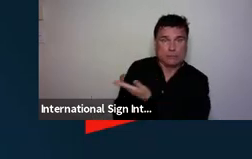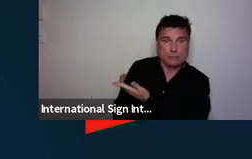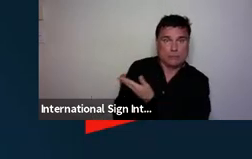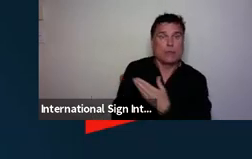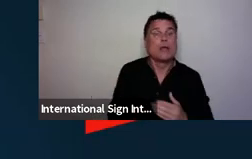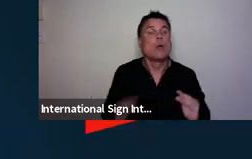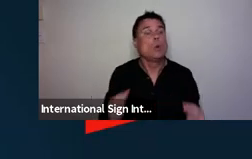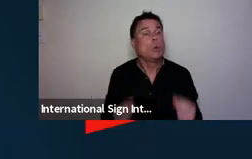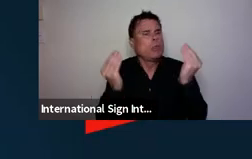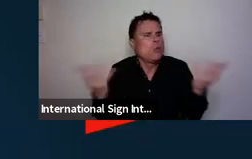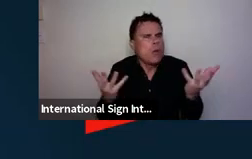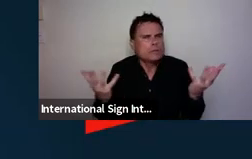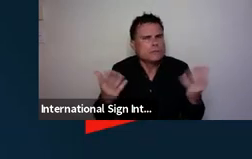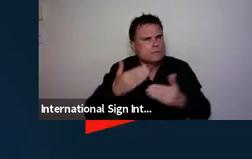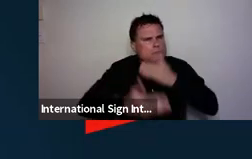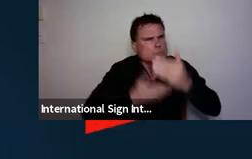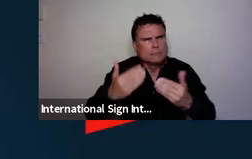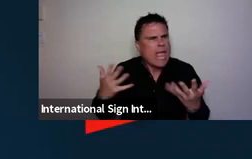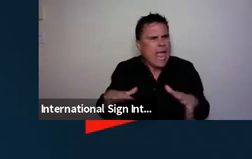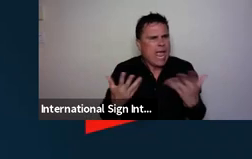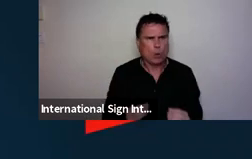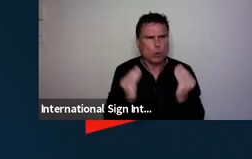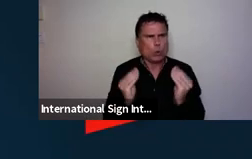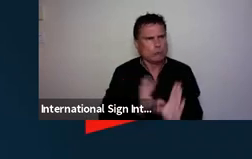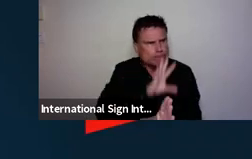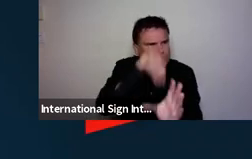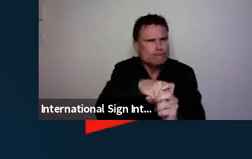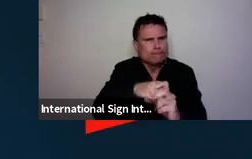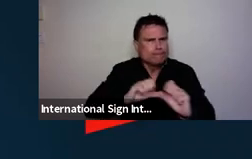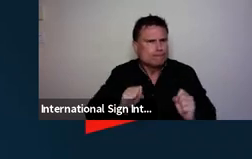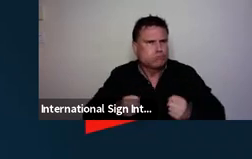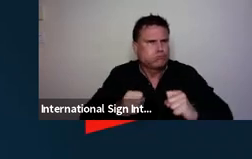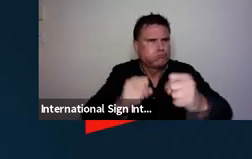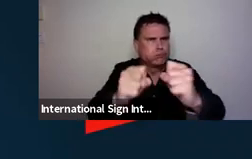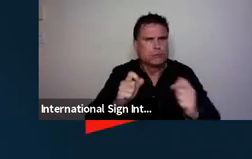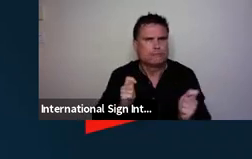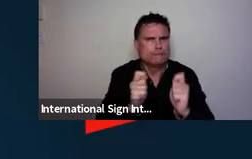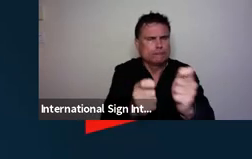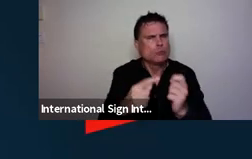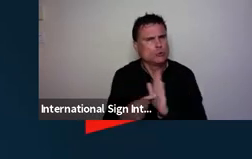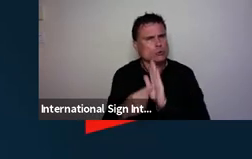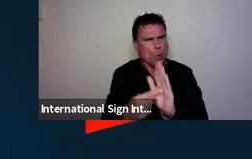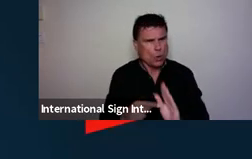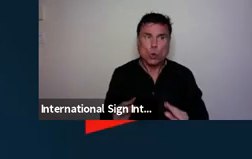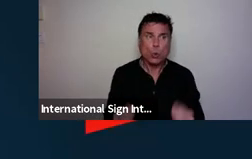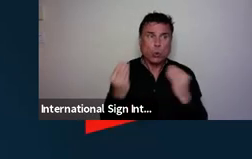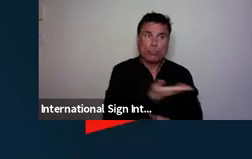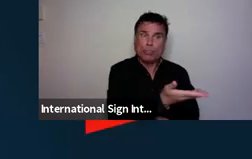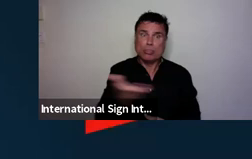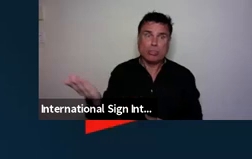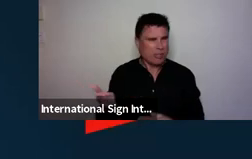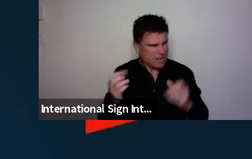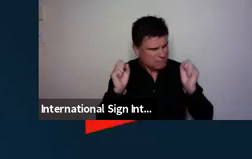to COVID response, which is really important to show that they are contributors and agents of change. They're also laying